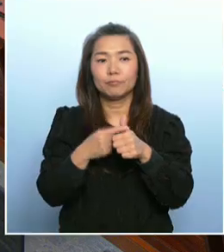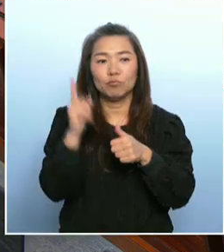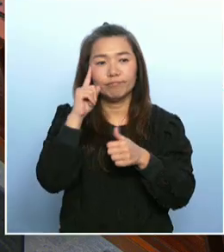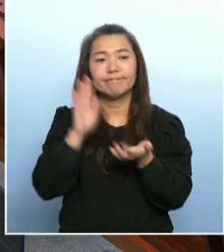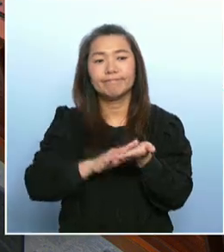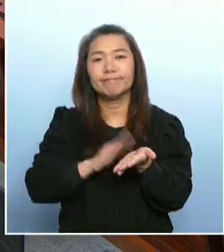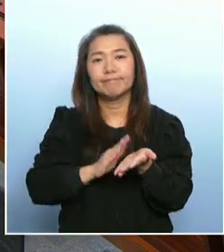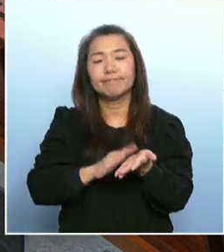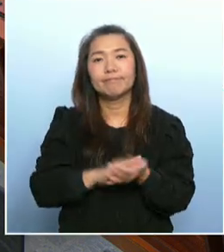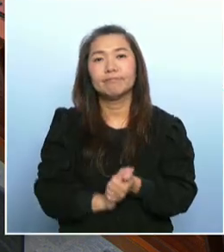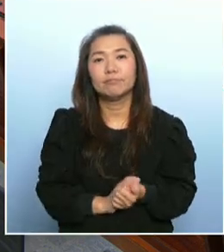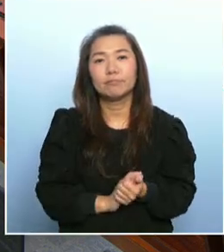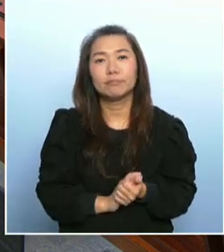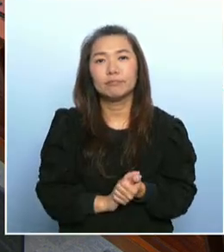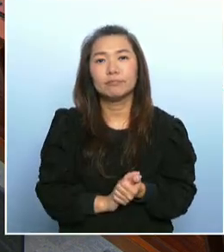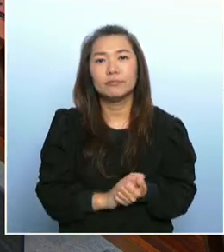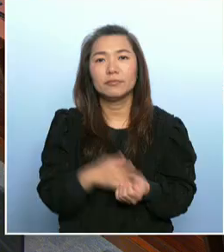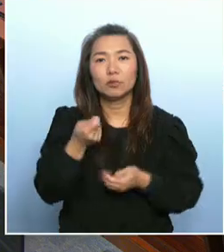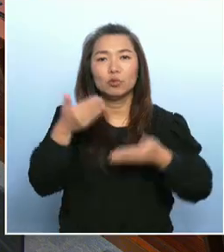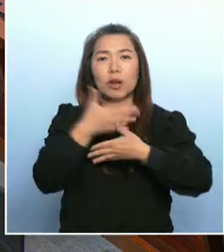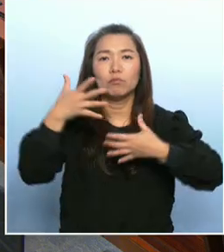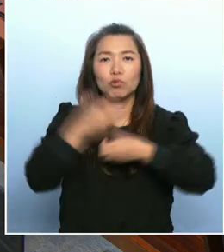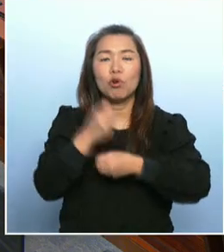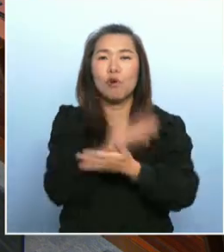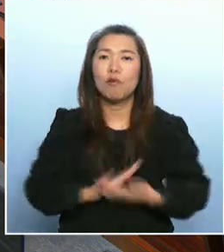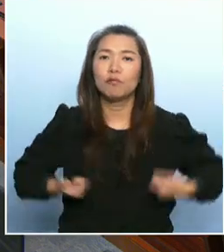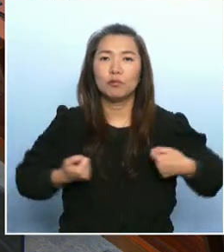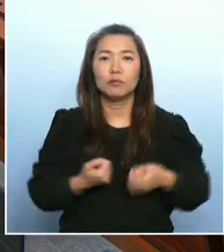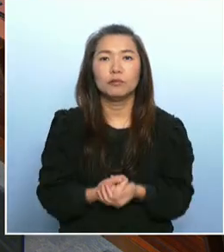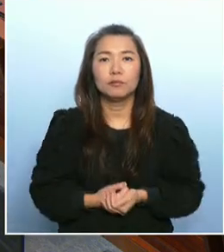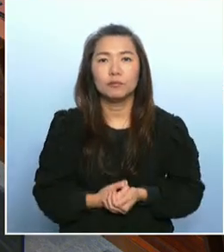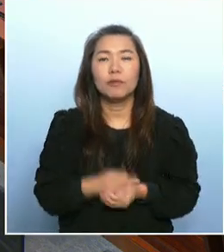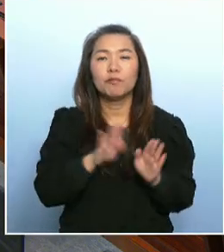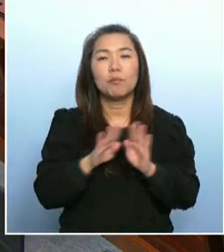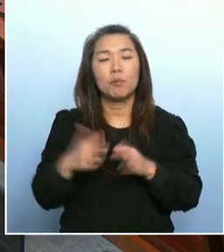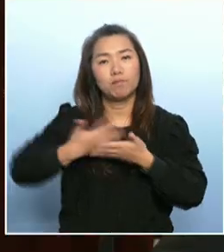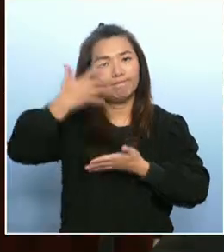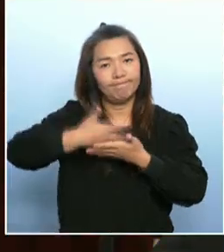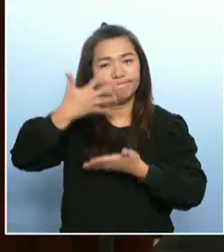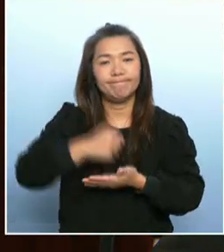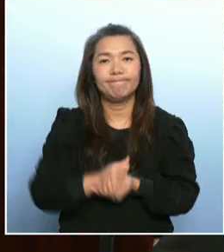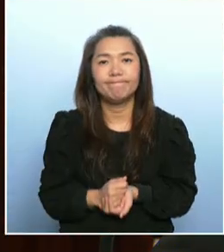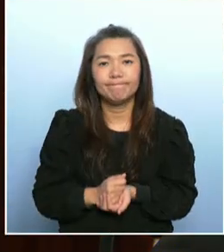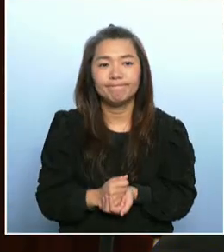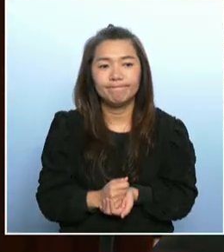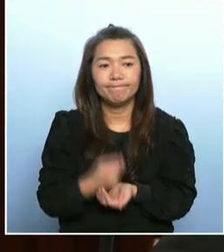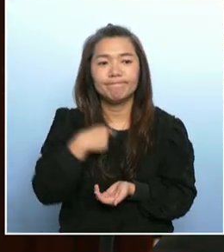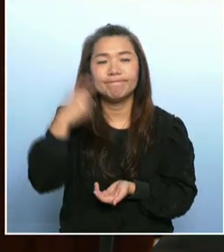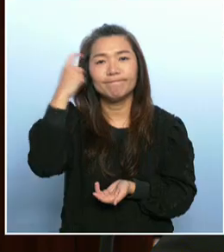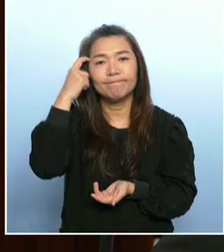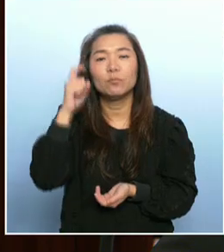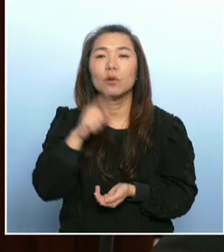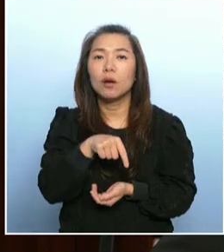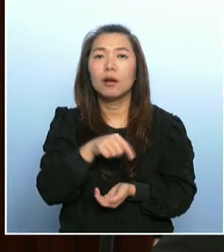Chair. I'd like to commend the government for the Integrated Rehabilitation